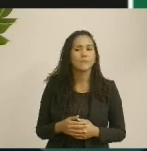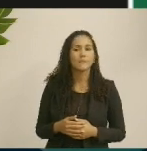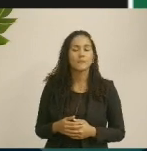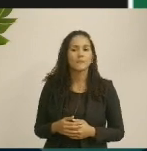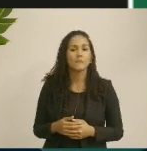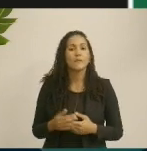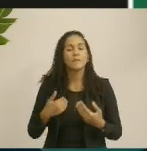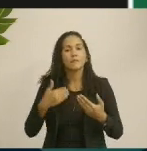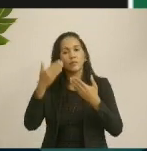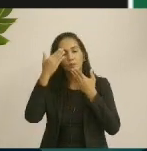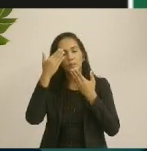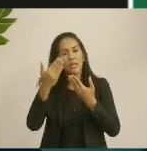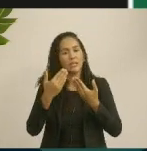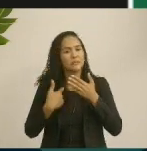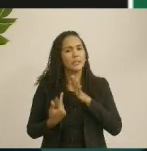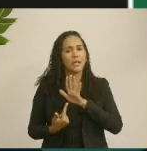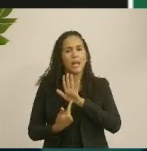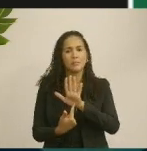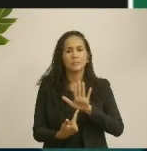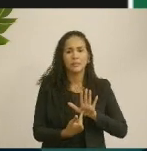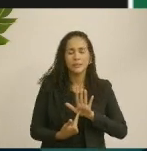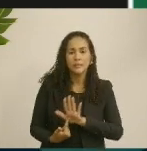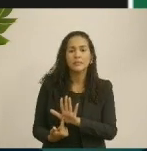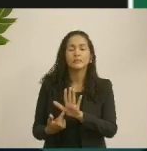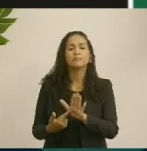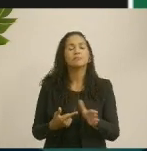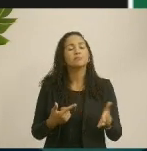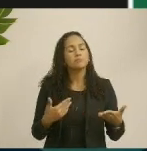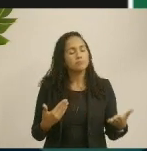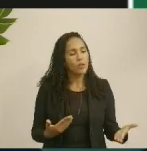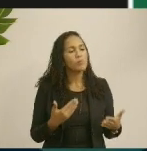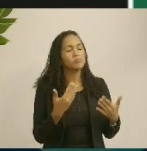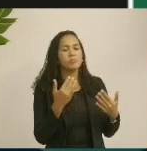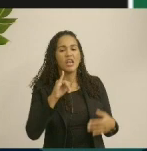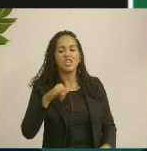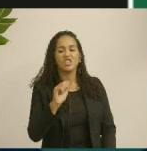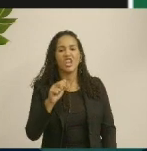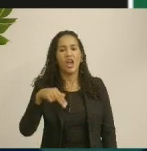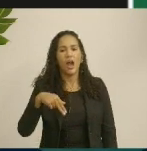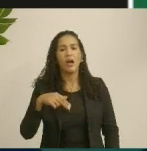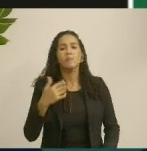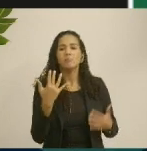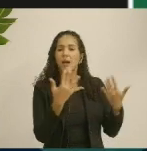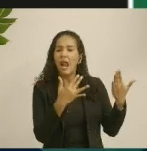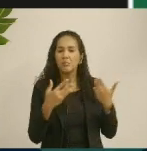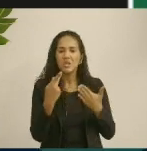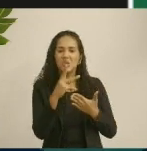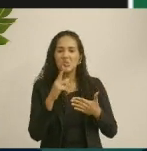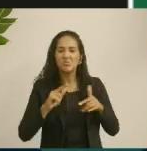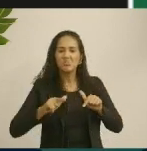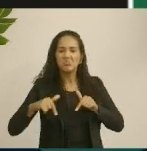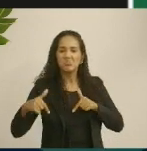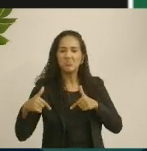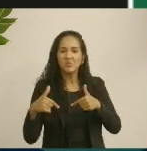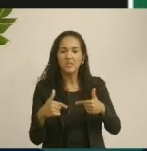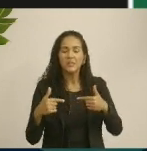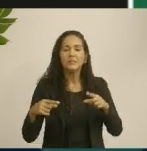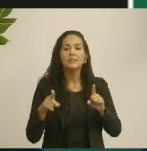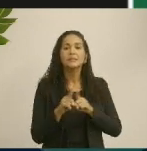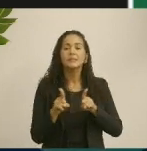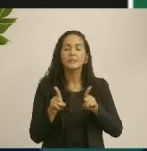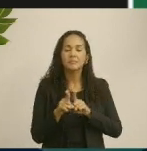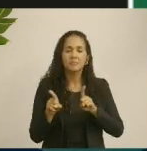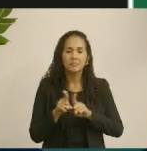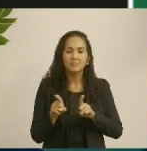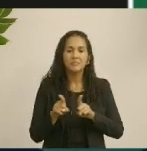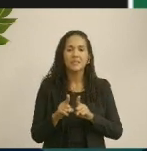Gianluca, congratulations to your initiative and also to your success. I mean, the value of a vaccine really lies